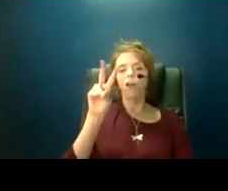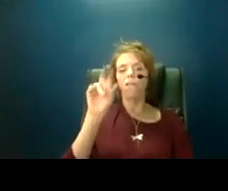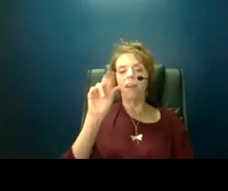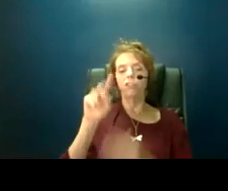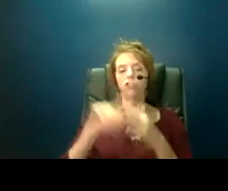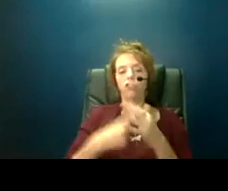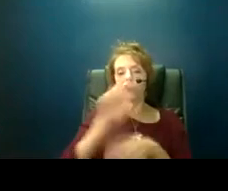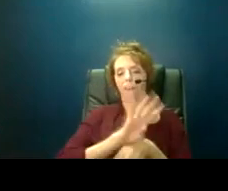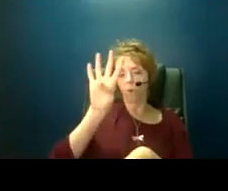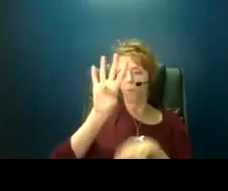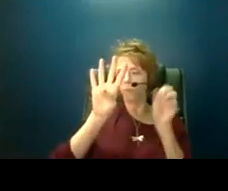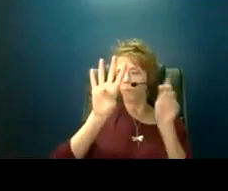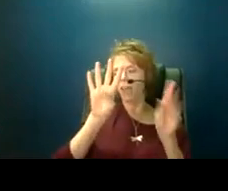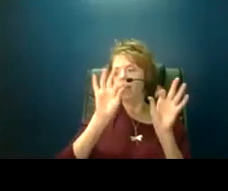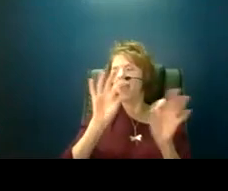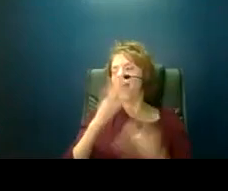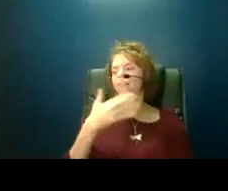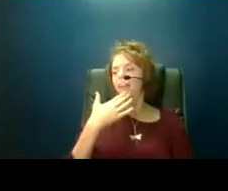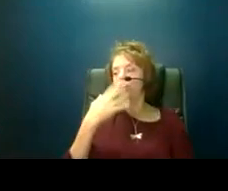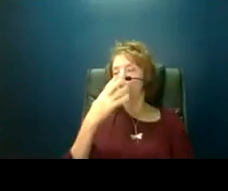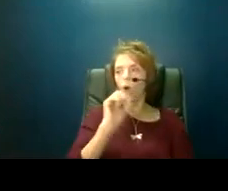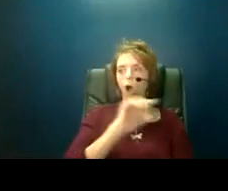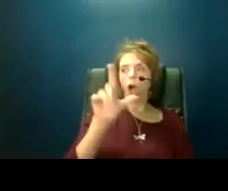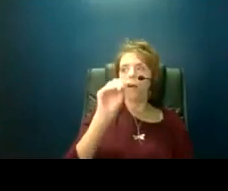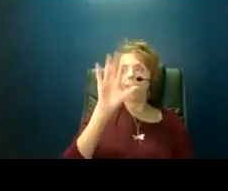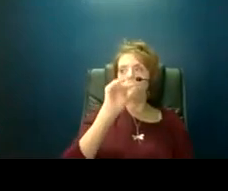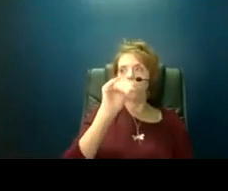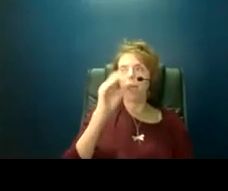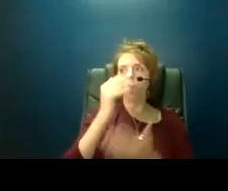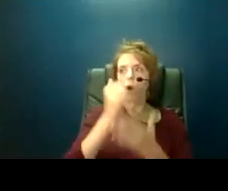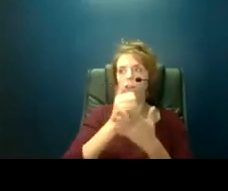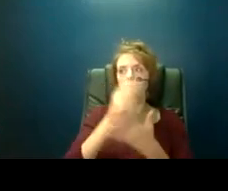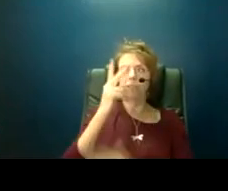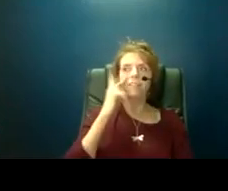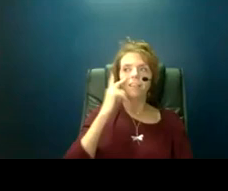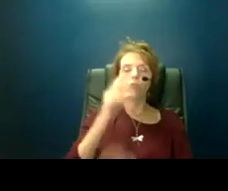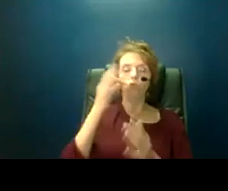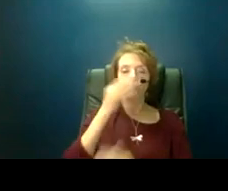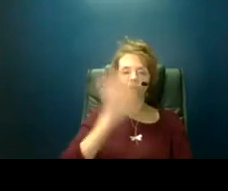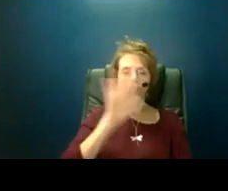o'clock this afternoon. Thank you all, and goodbye, and we'll hopefully see you in the next session.